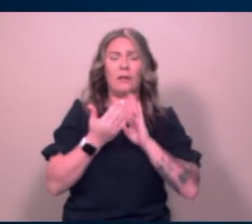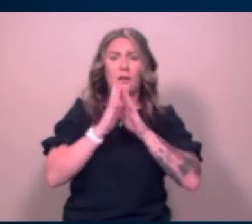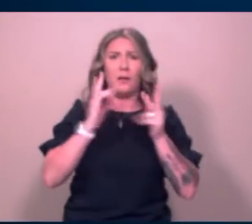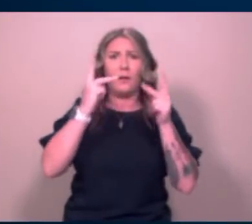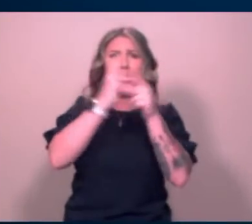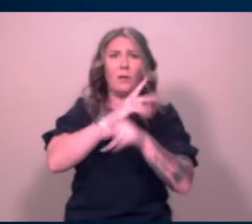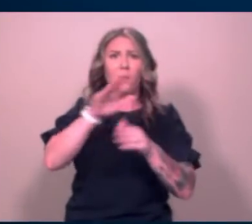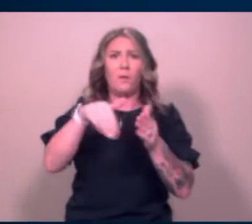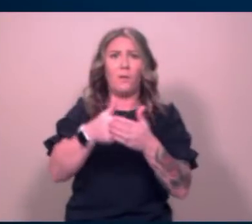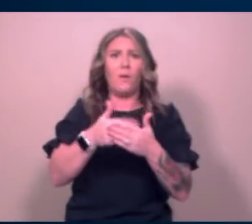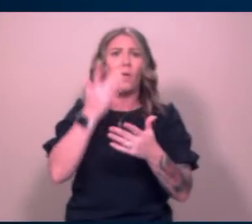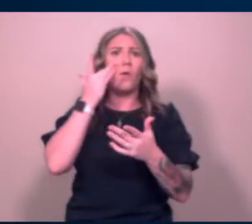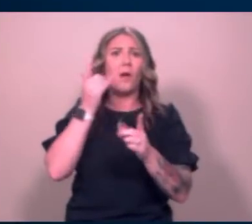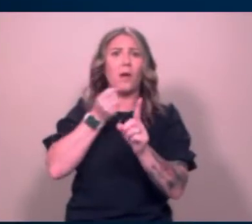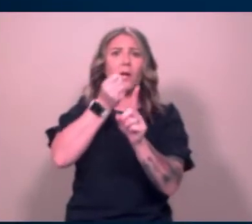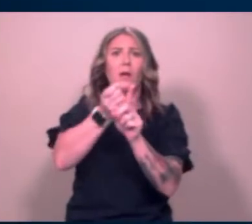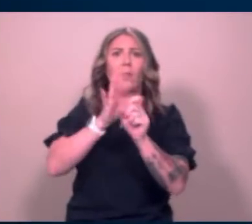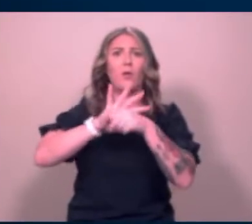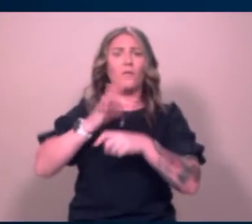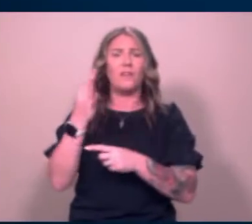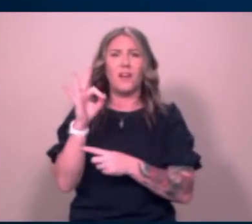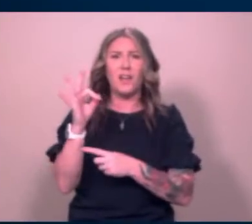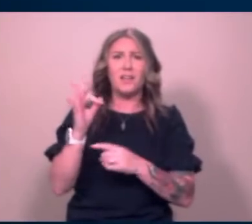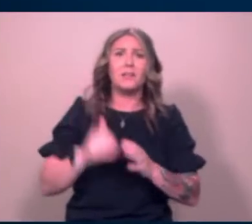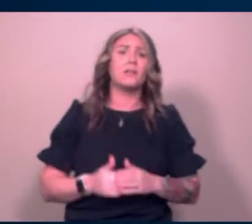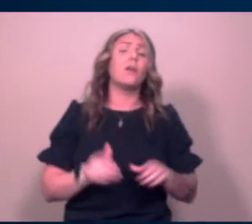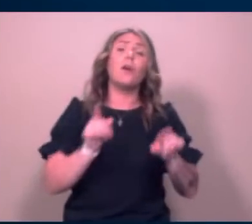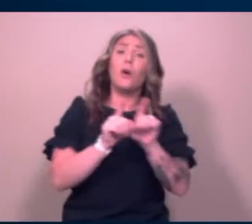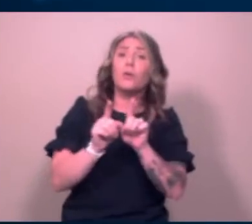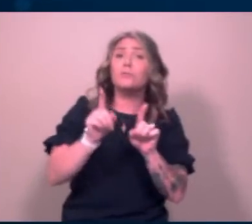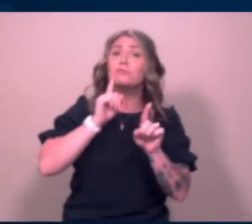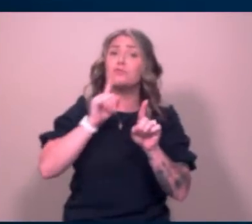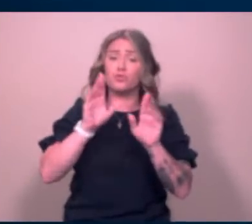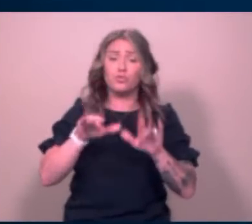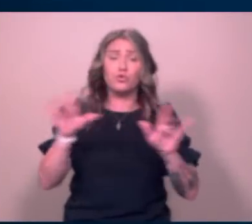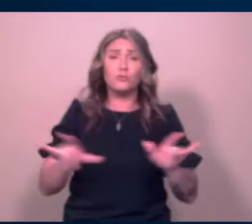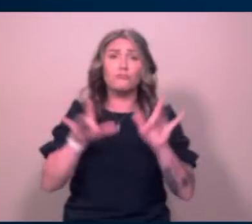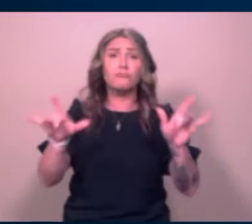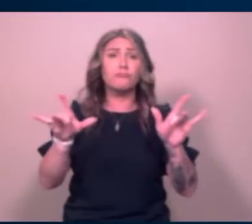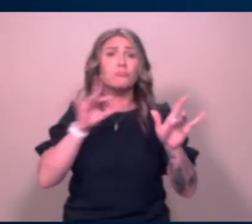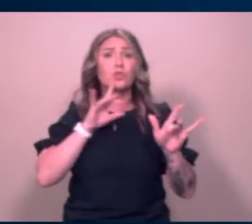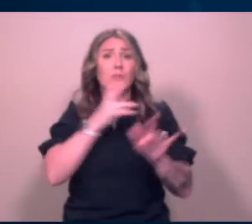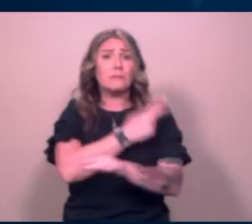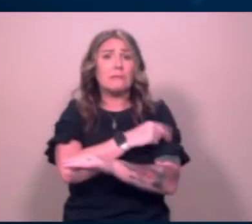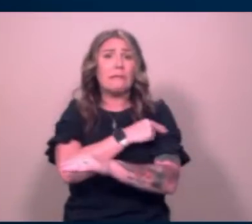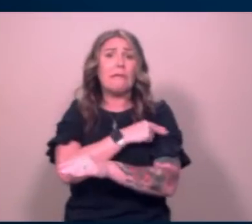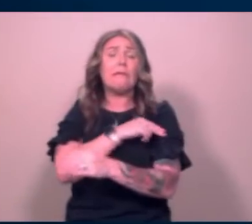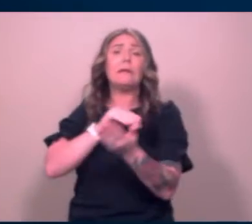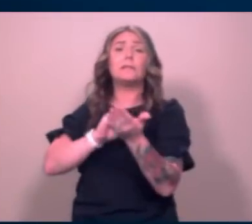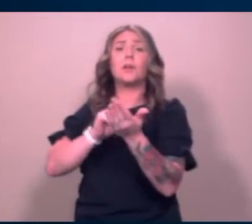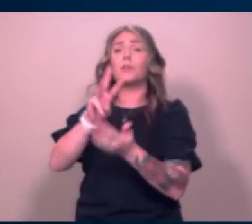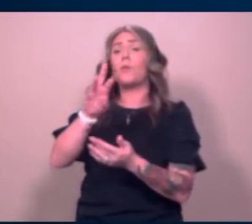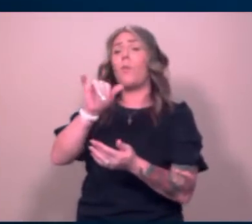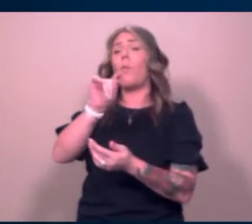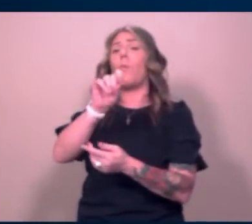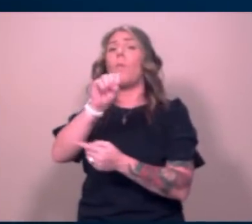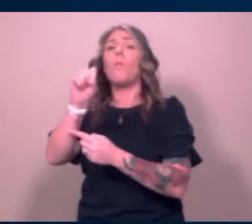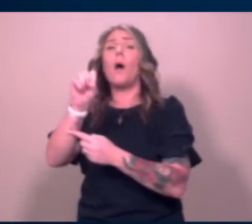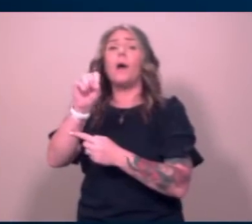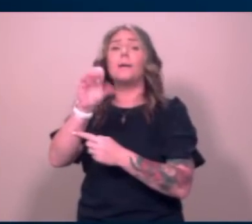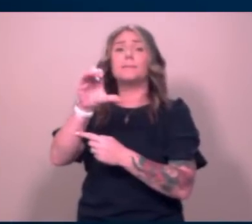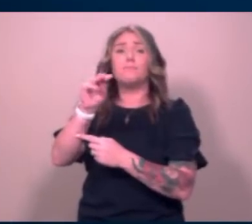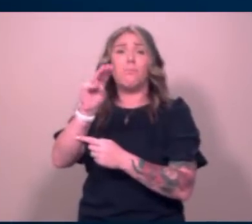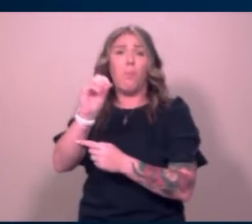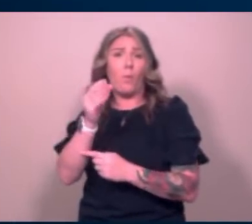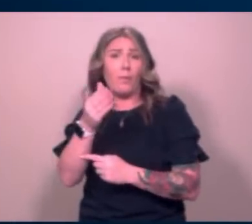the impact of COVID-19 on all of us. We know that's also true at Children's Mercy Hospital. Dr. Jennifer Watts is the Chief Emergency Medical Officer there.